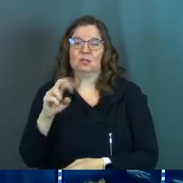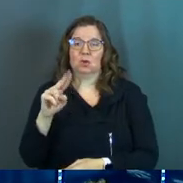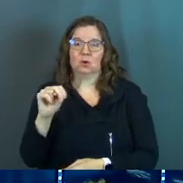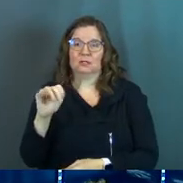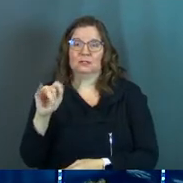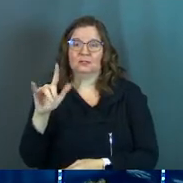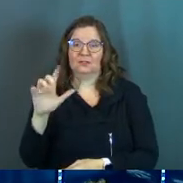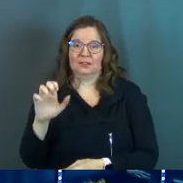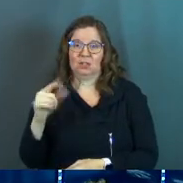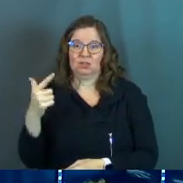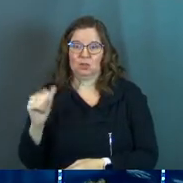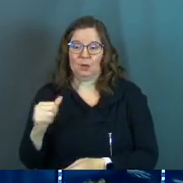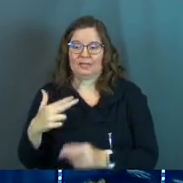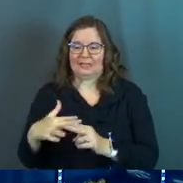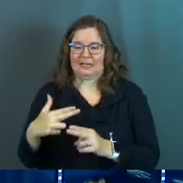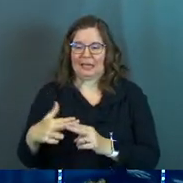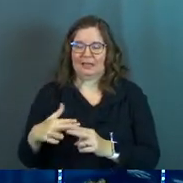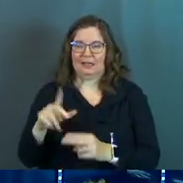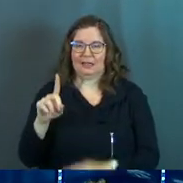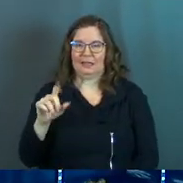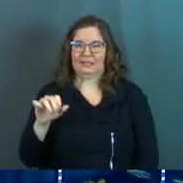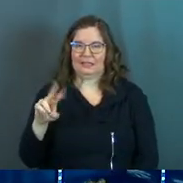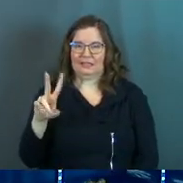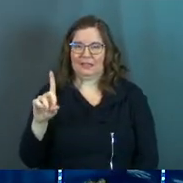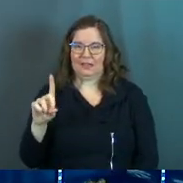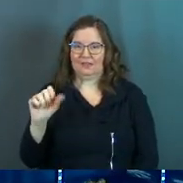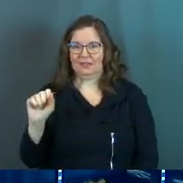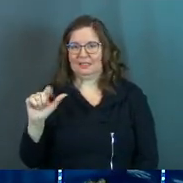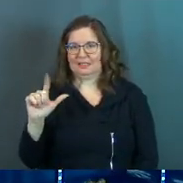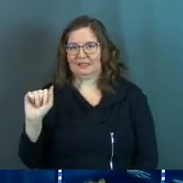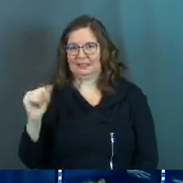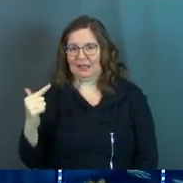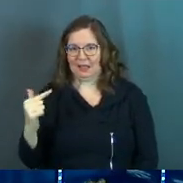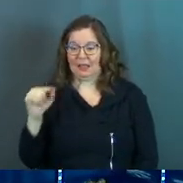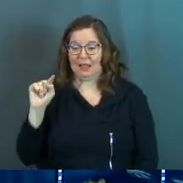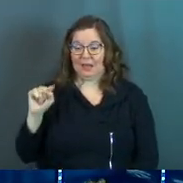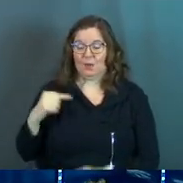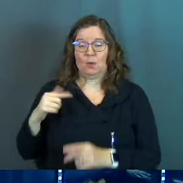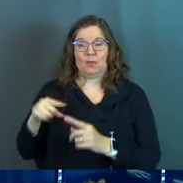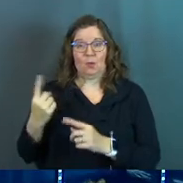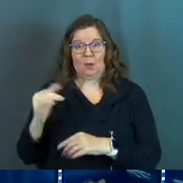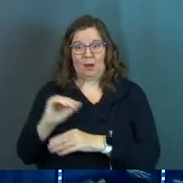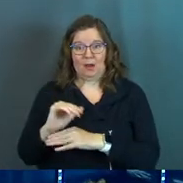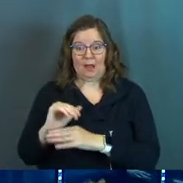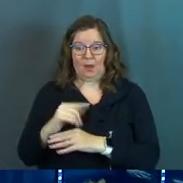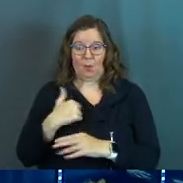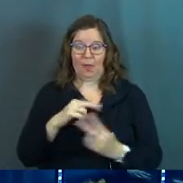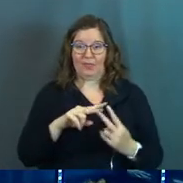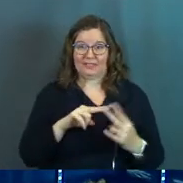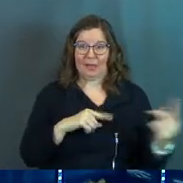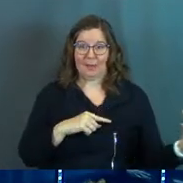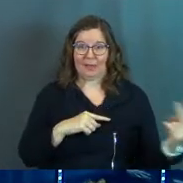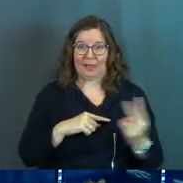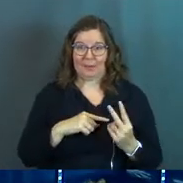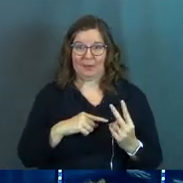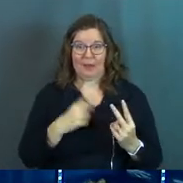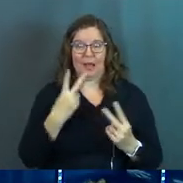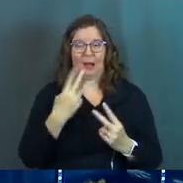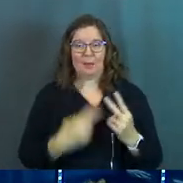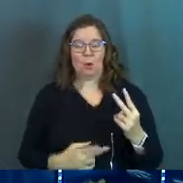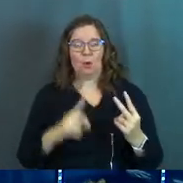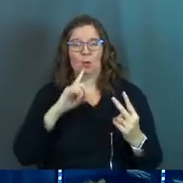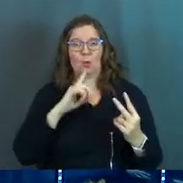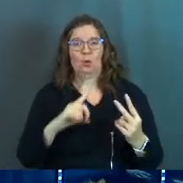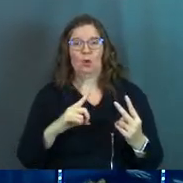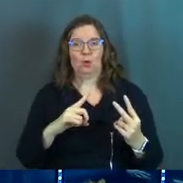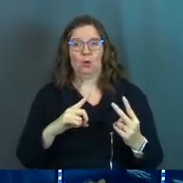Georgia, and his name is David Slagle. And he was there one night when this couple came in, and both